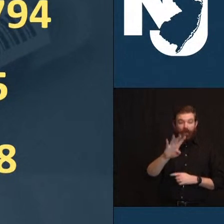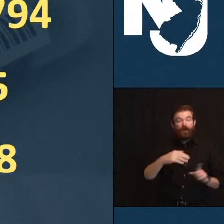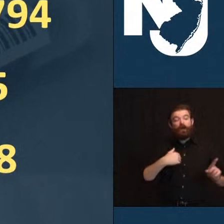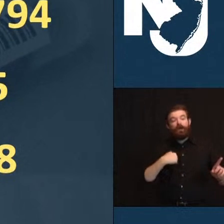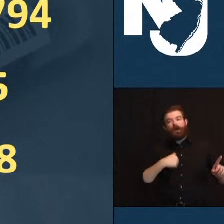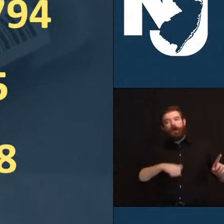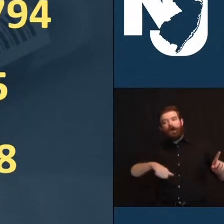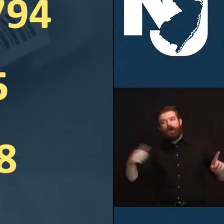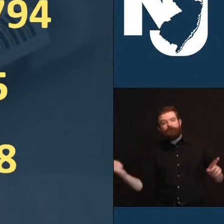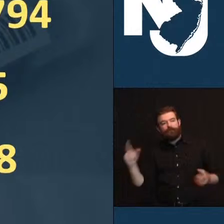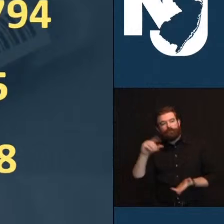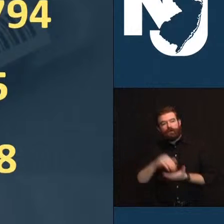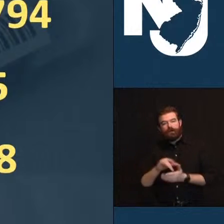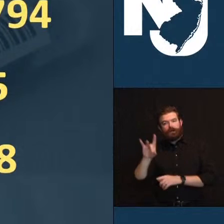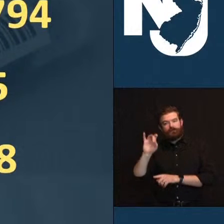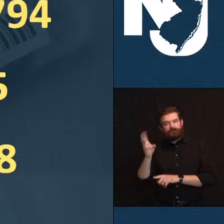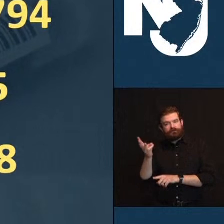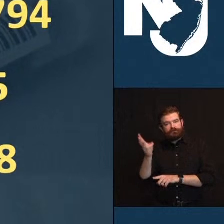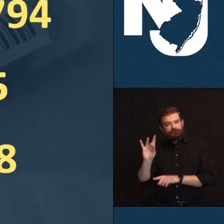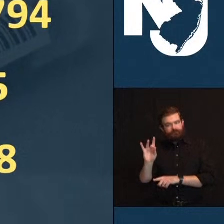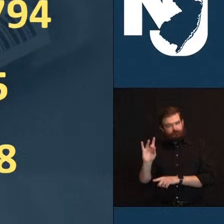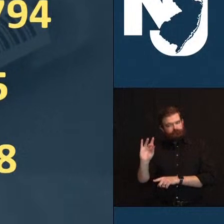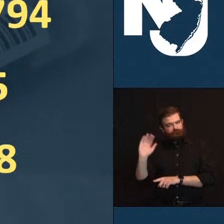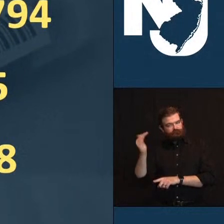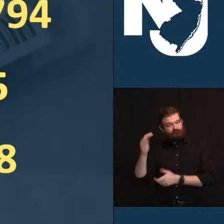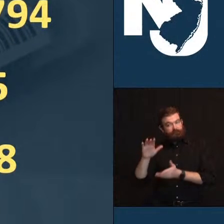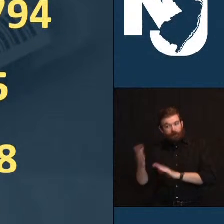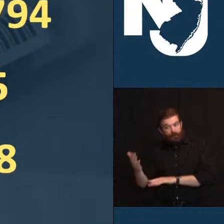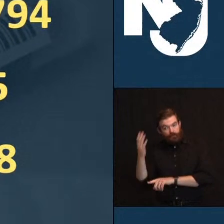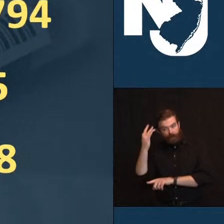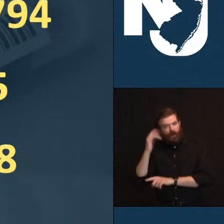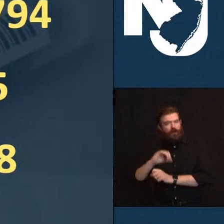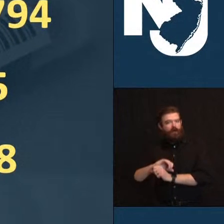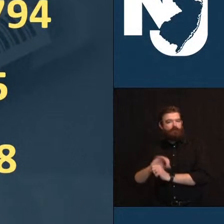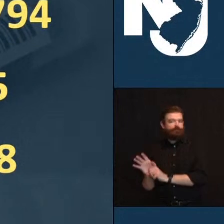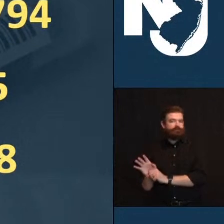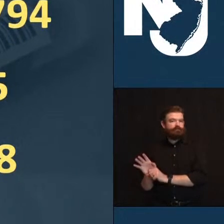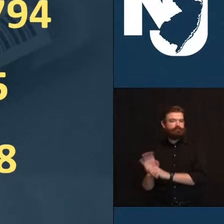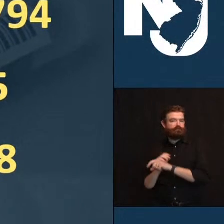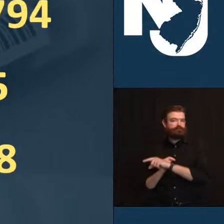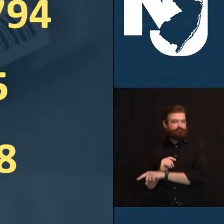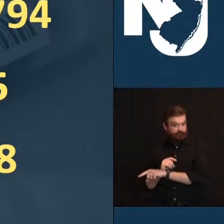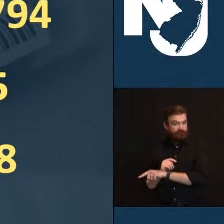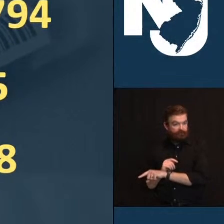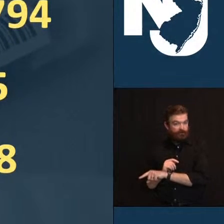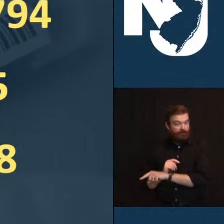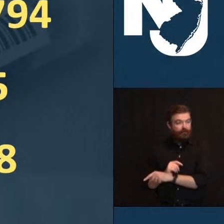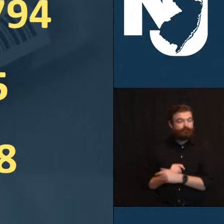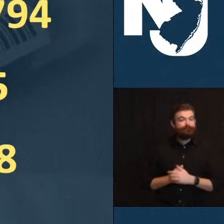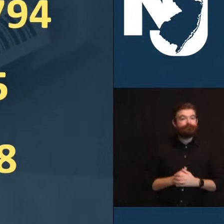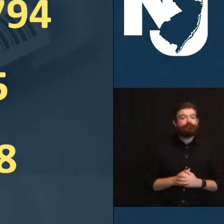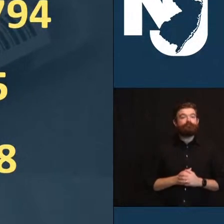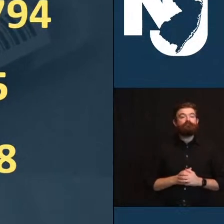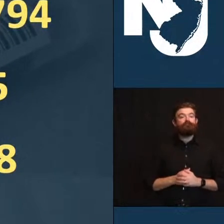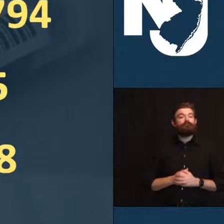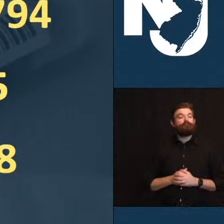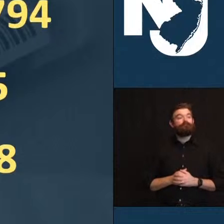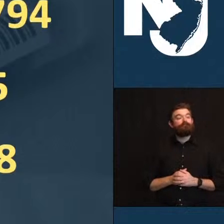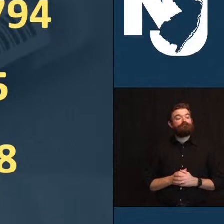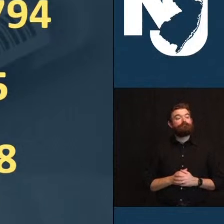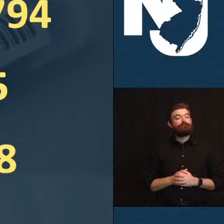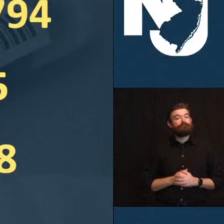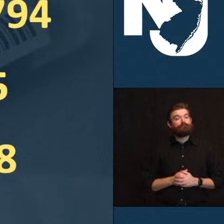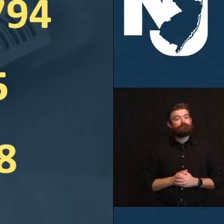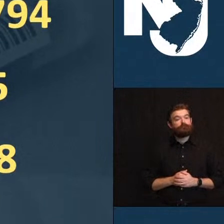remain listed as probable. By the way, on that list, a little bit more color on this, a total of that amount of the